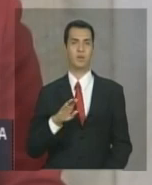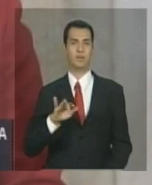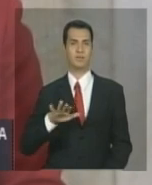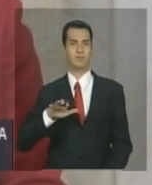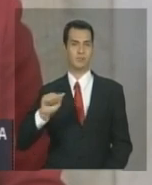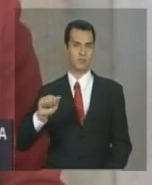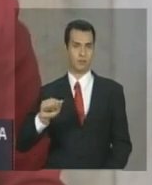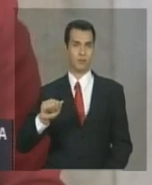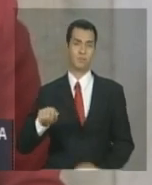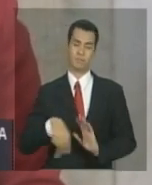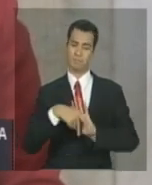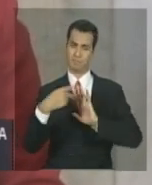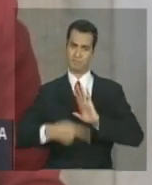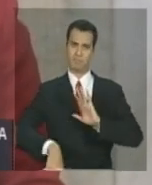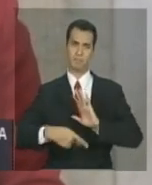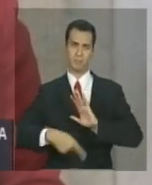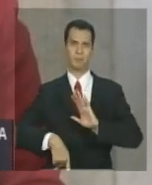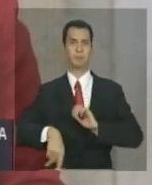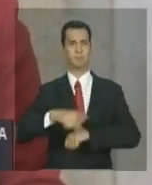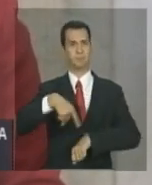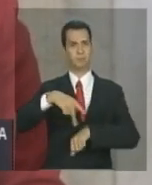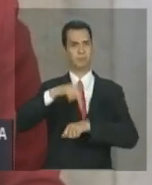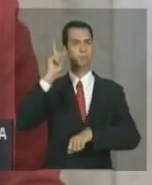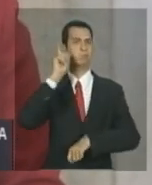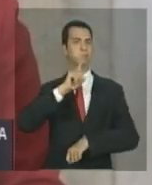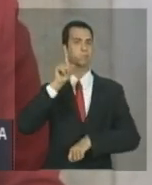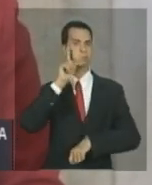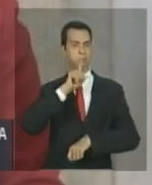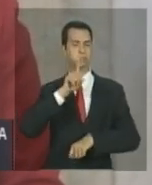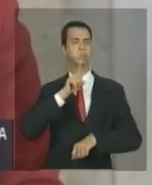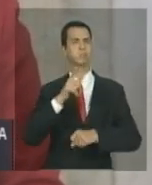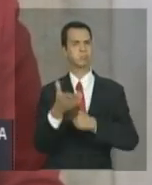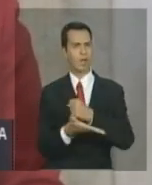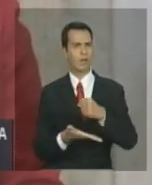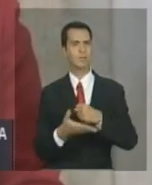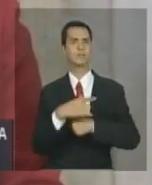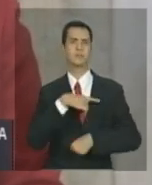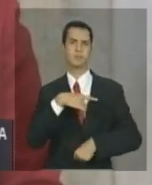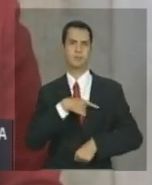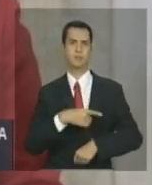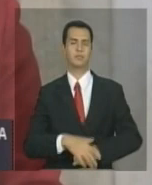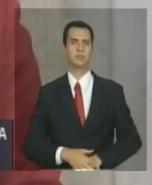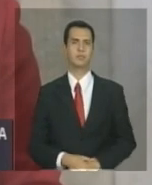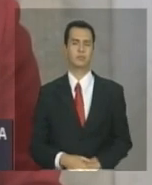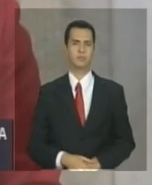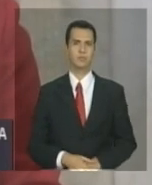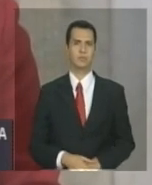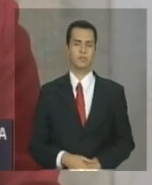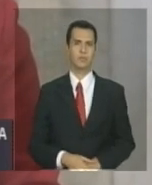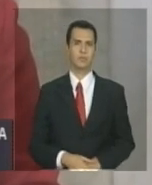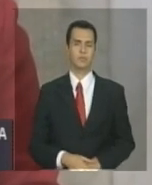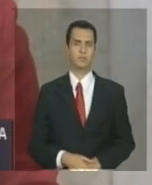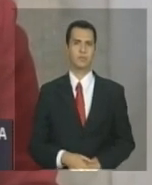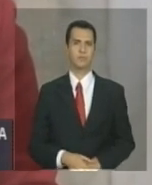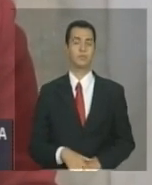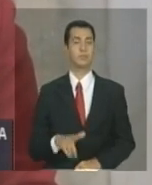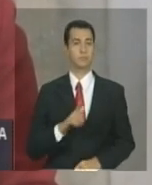nação americana. And at the same time, the democratic forces that are the founding elements of the U.S. nation. Tornam